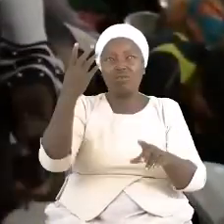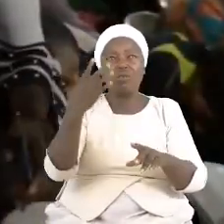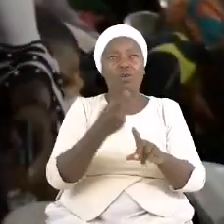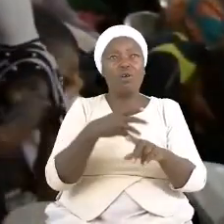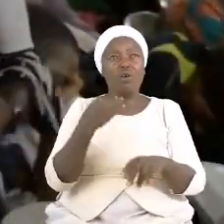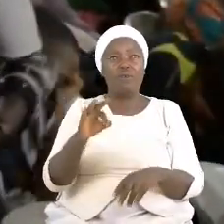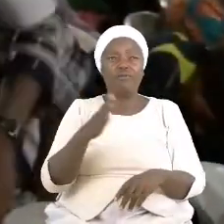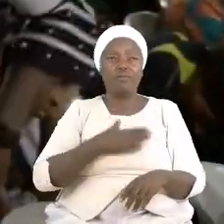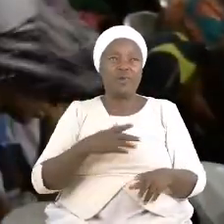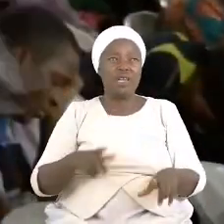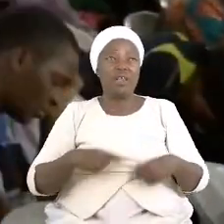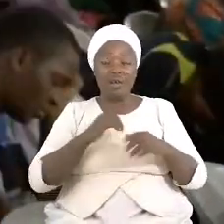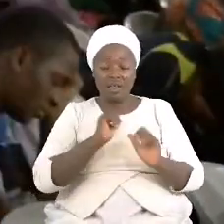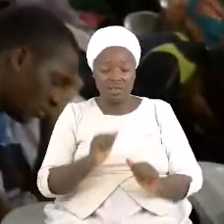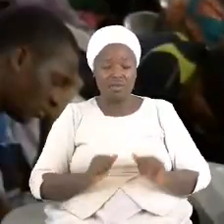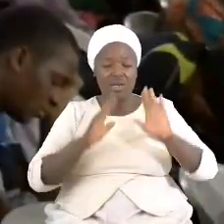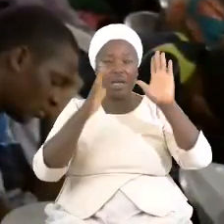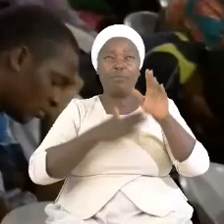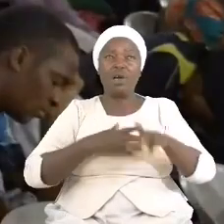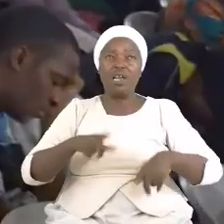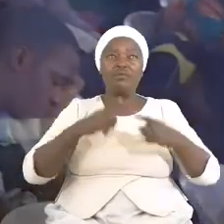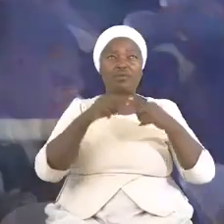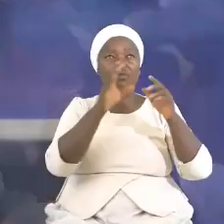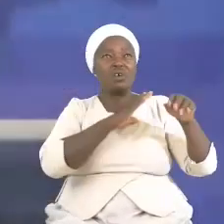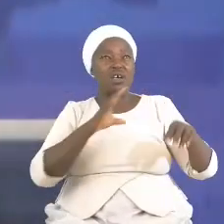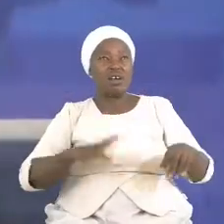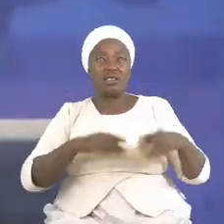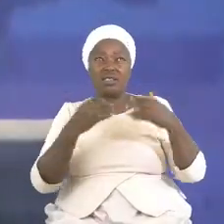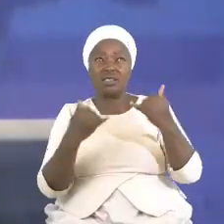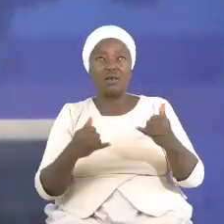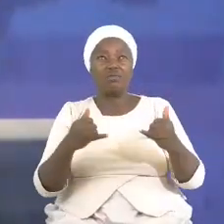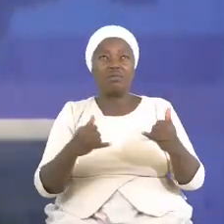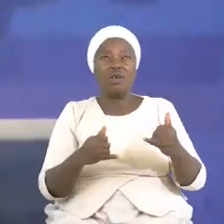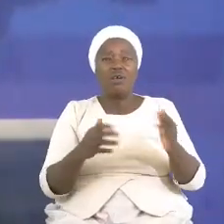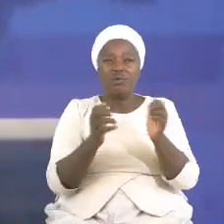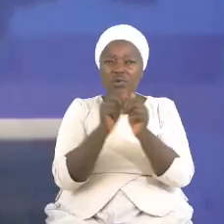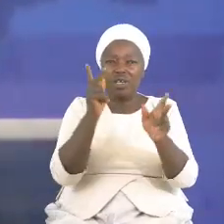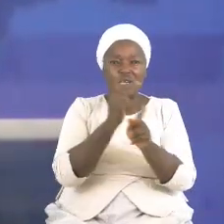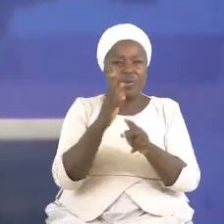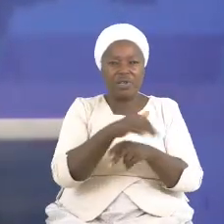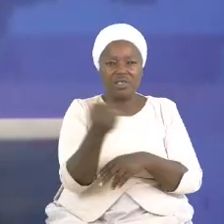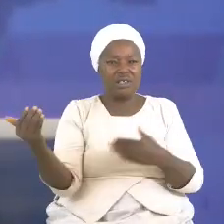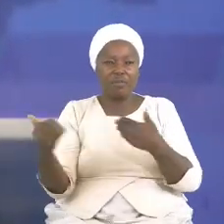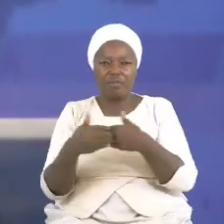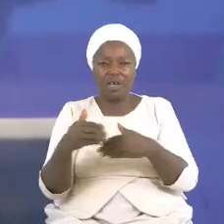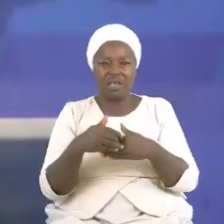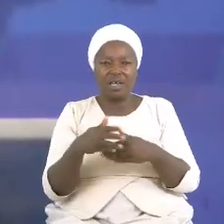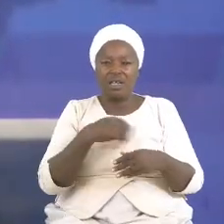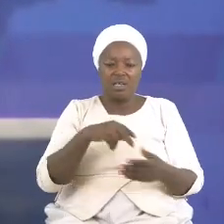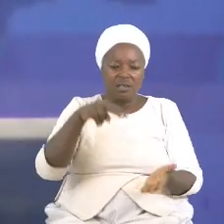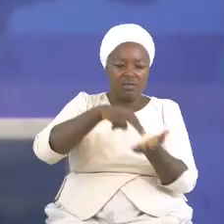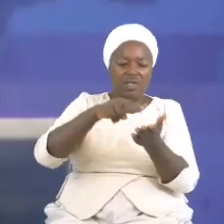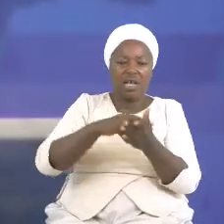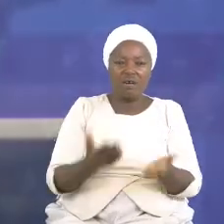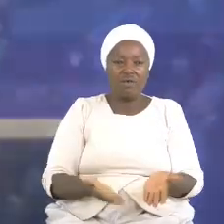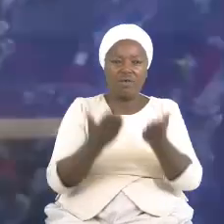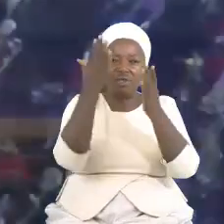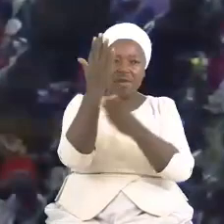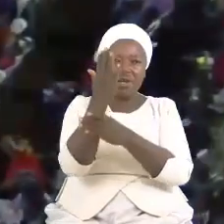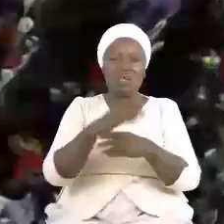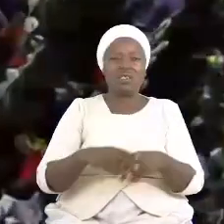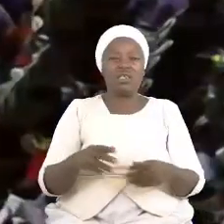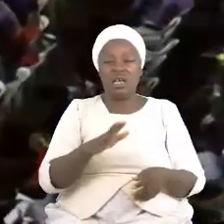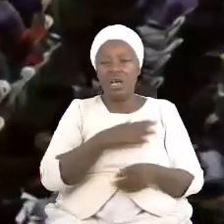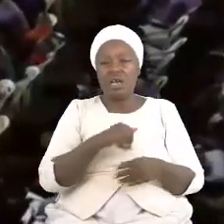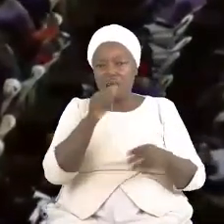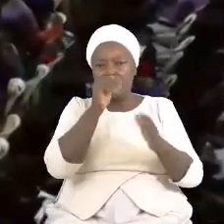I give myself now to Christ unreservedly. Raise up your hand and stand up. I'm praying for you now, Father.